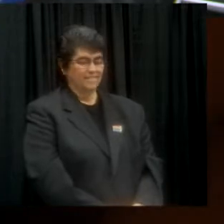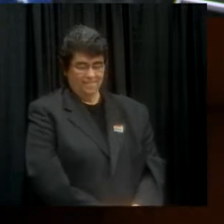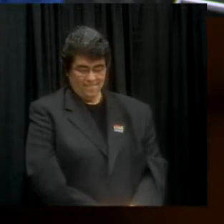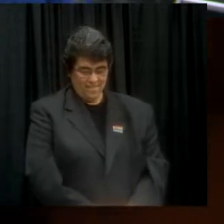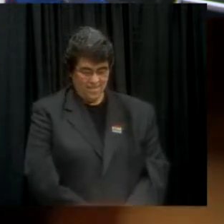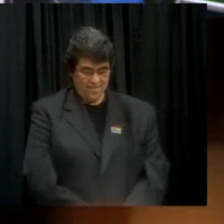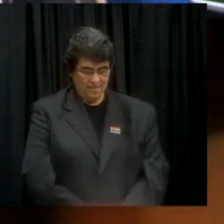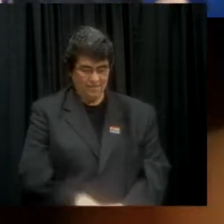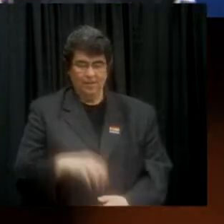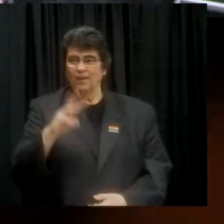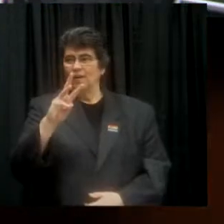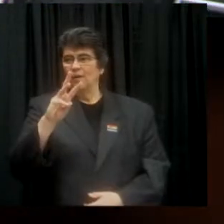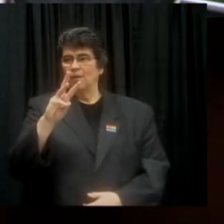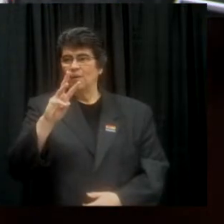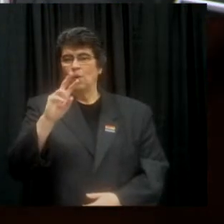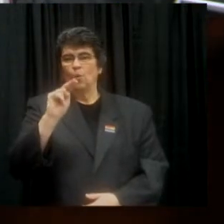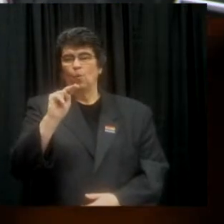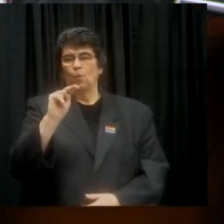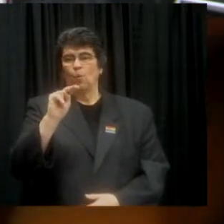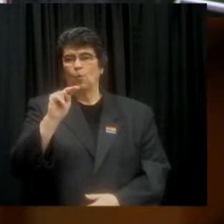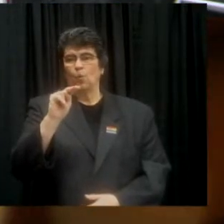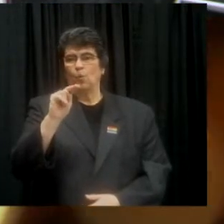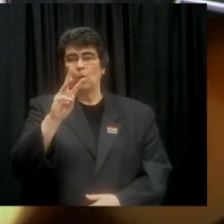Wynn Allen, magna cum laude.